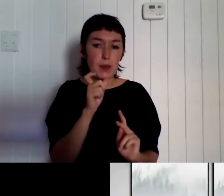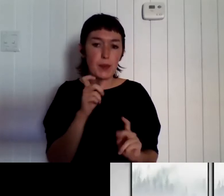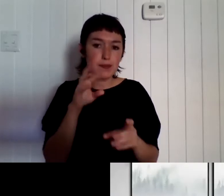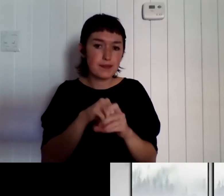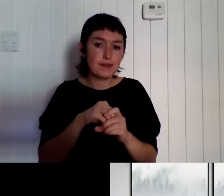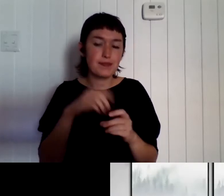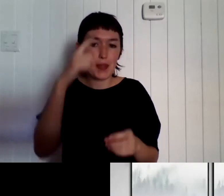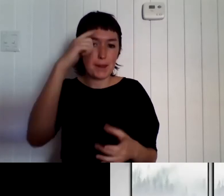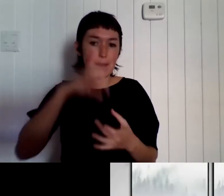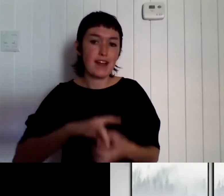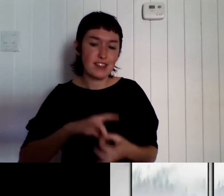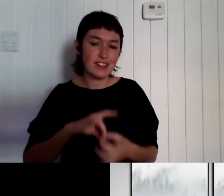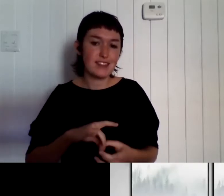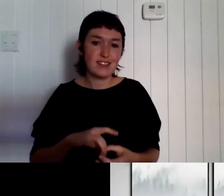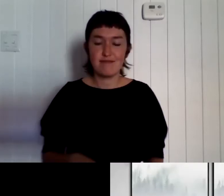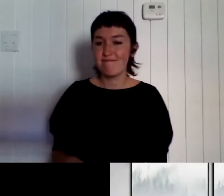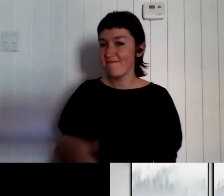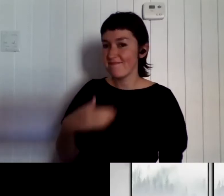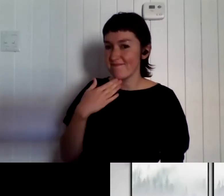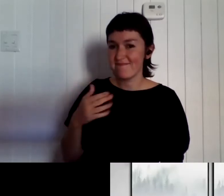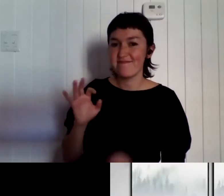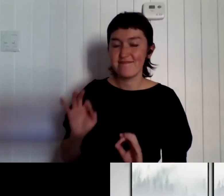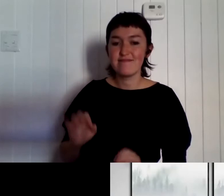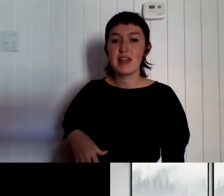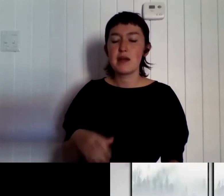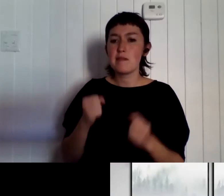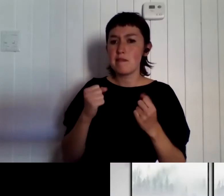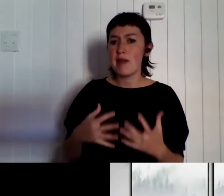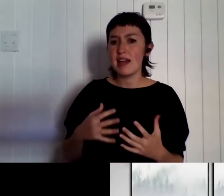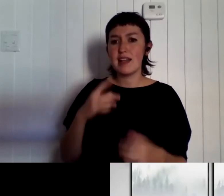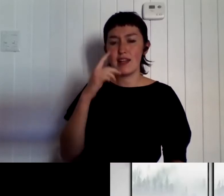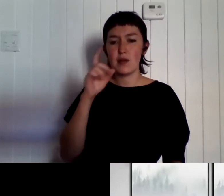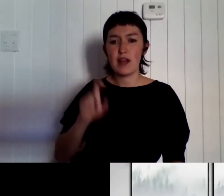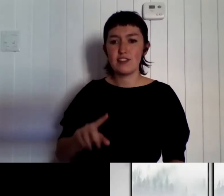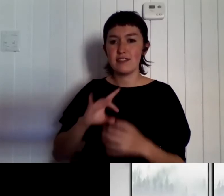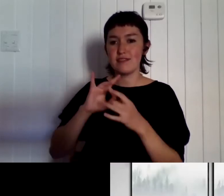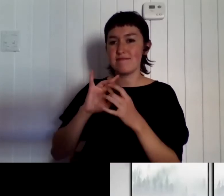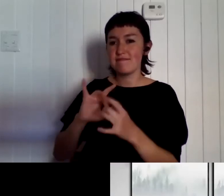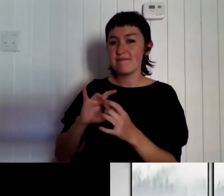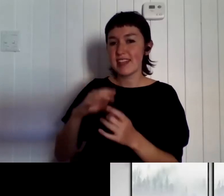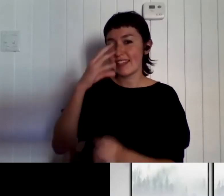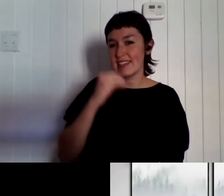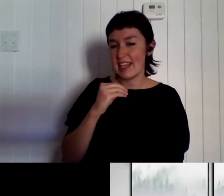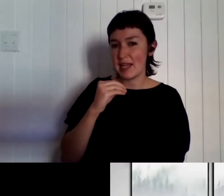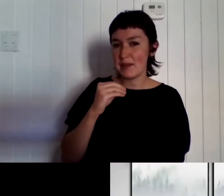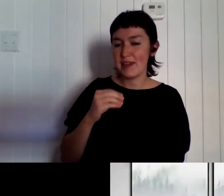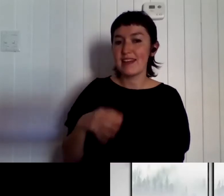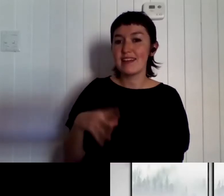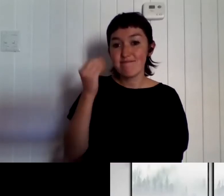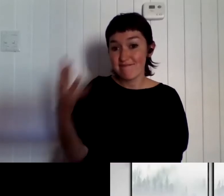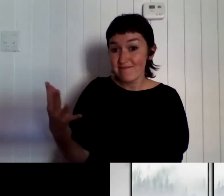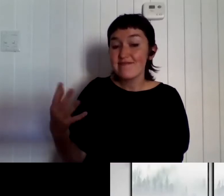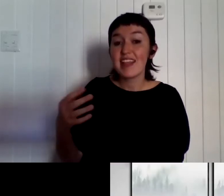thanks. All right, so we have a bunch of questions all about sleep and how sleep affects the brain. And I do want to say, just last